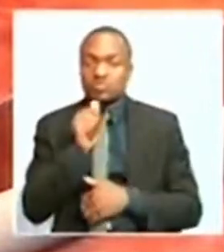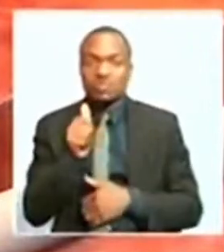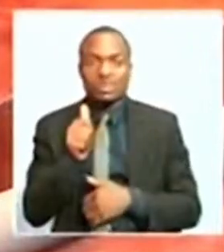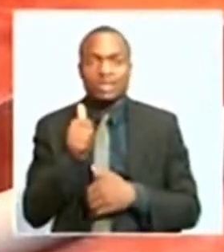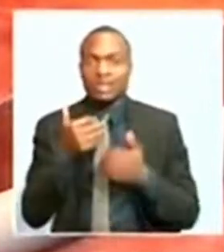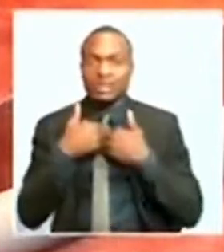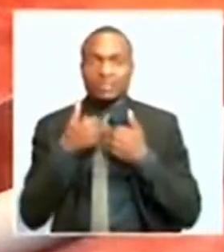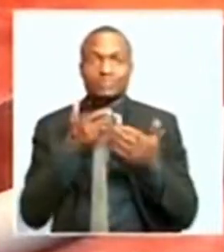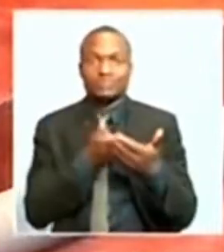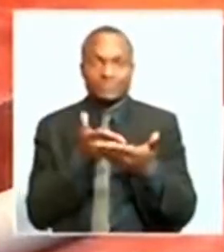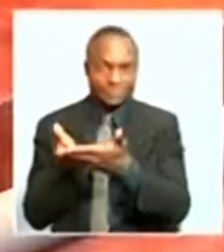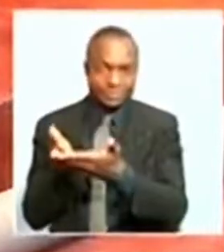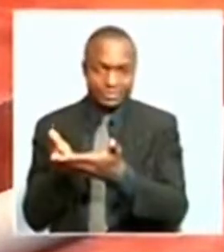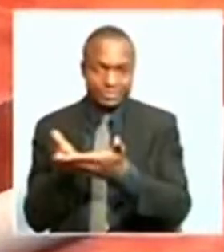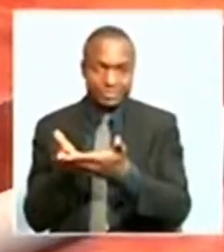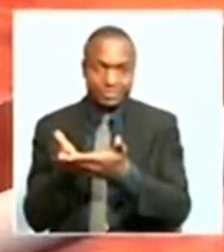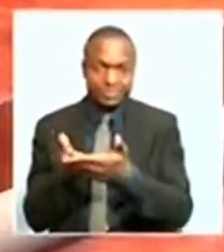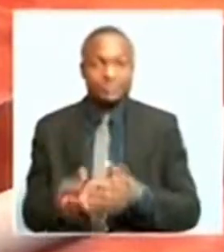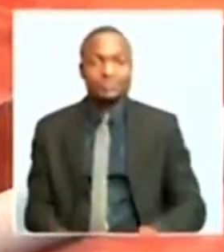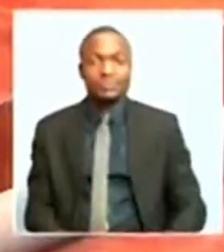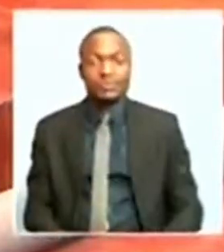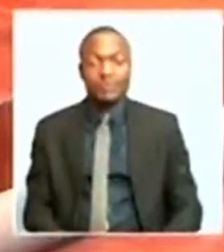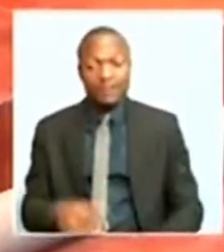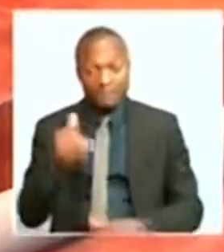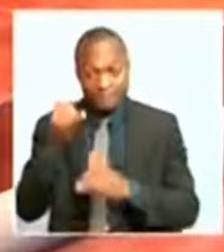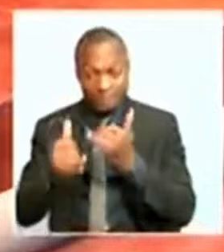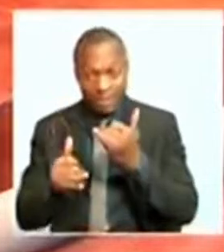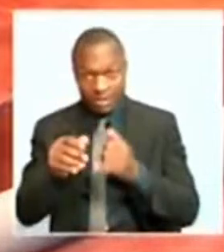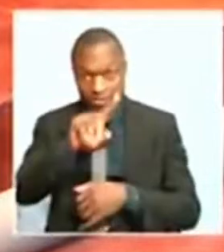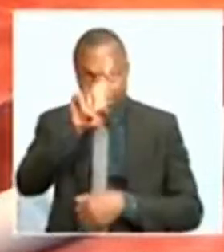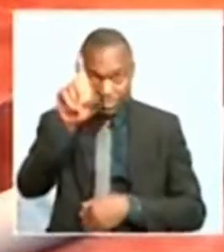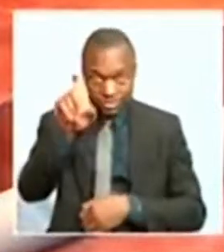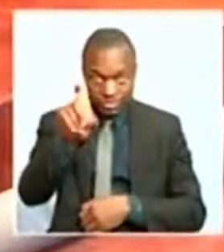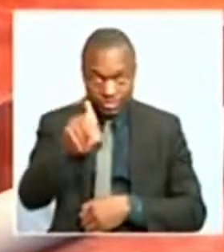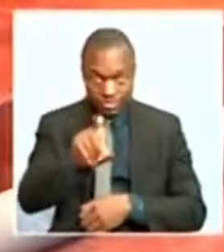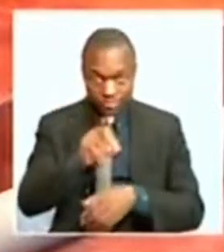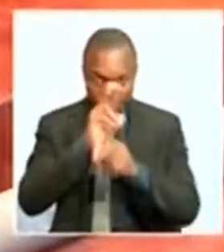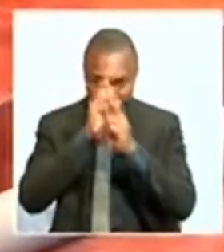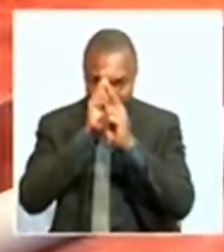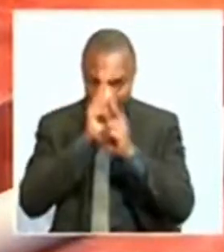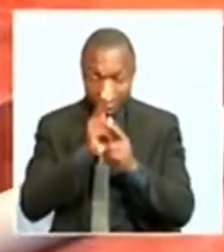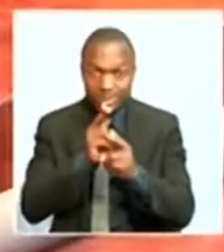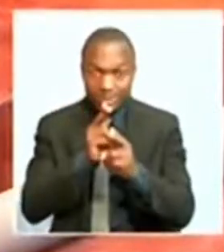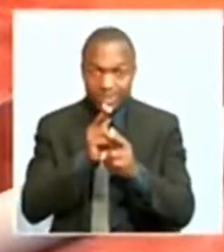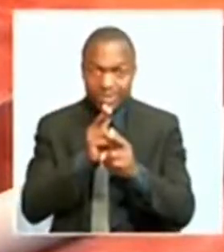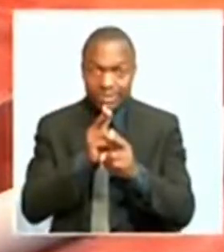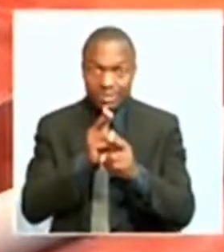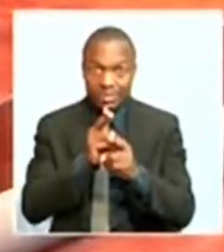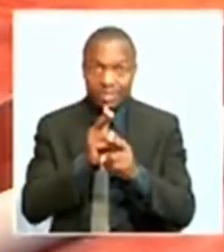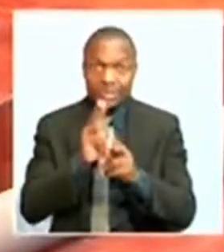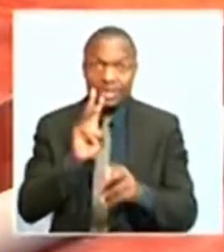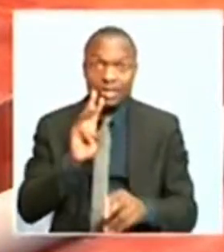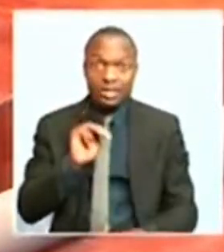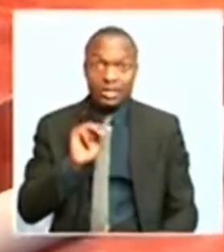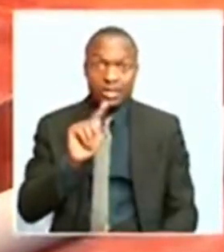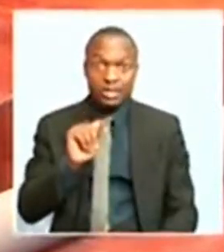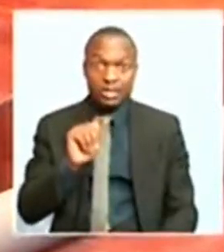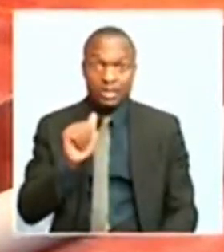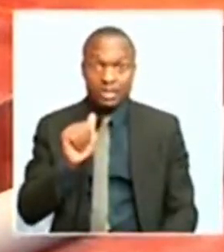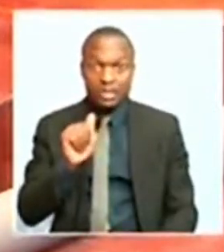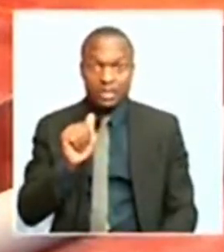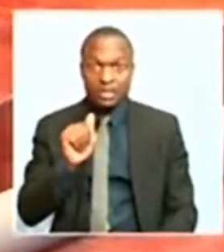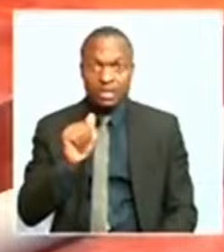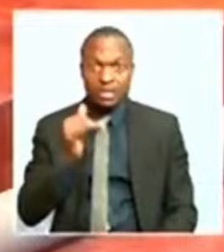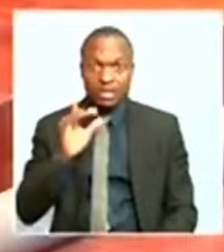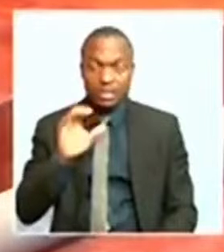luxury of time. Coming, I think, to the final question from Honorable Chalo is, having signed those that are, when